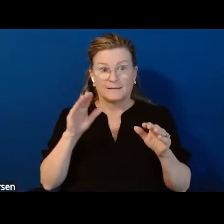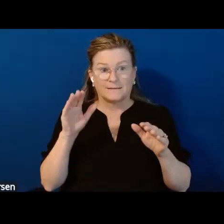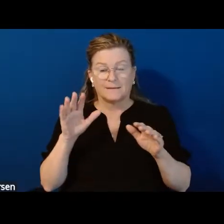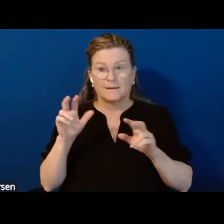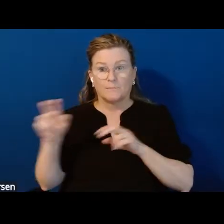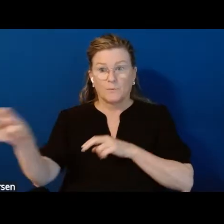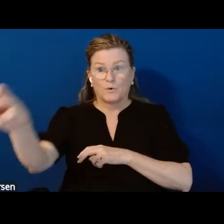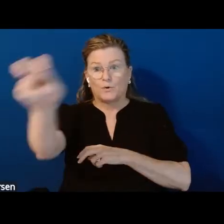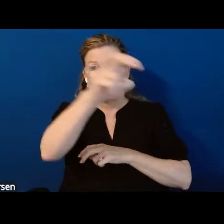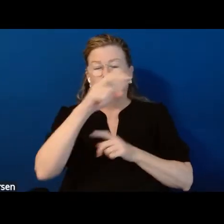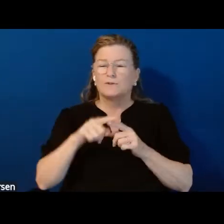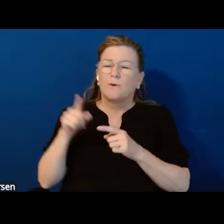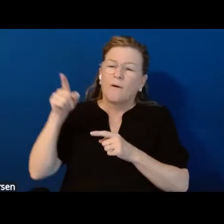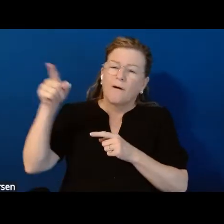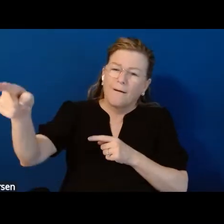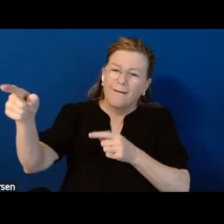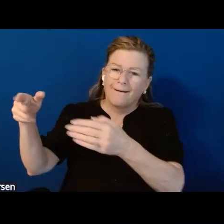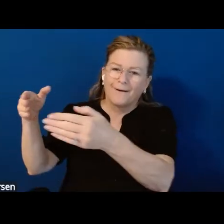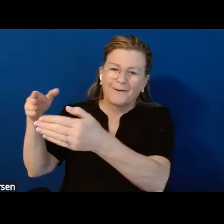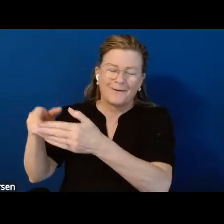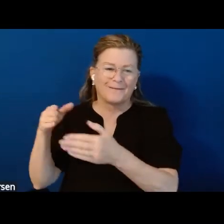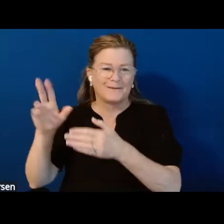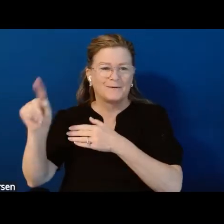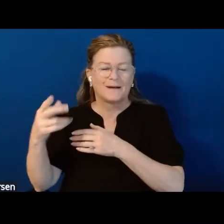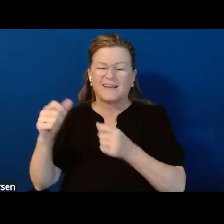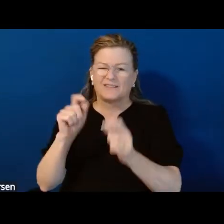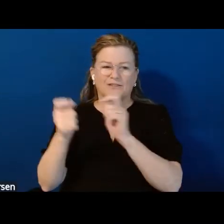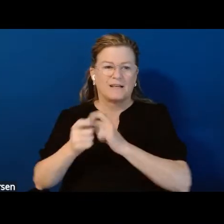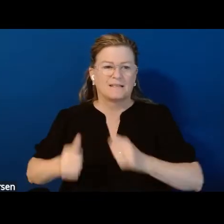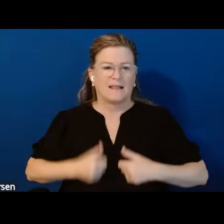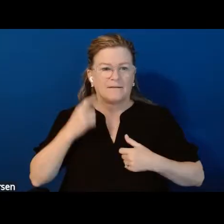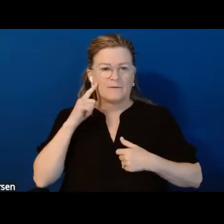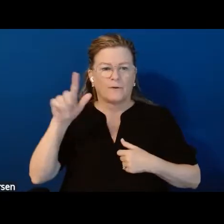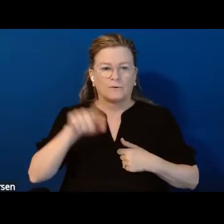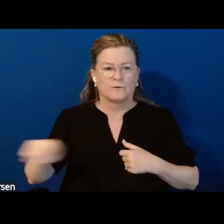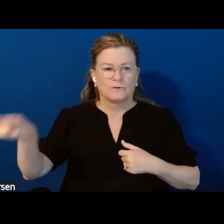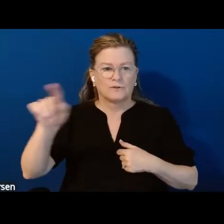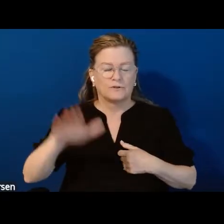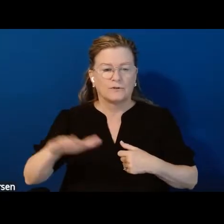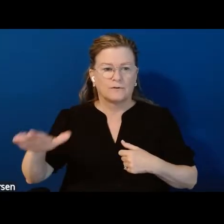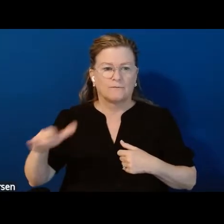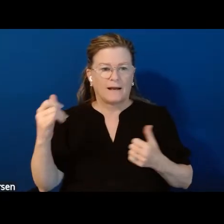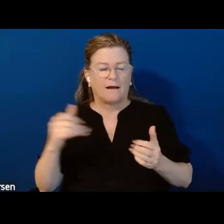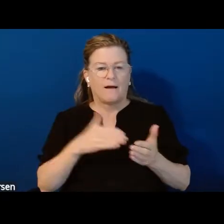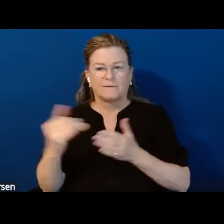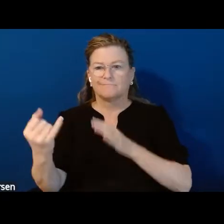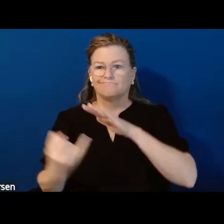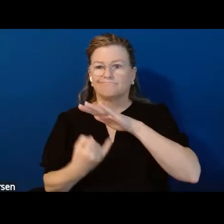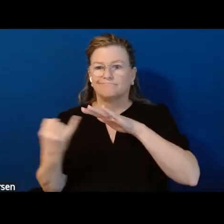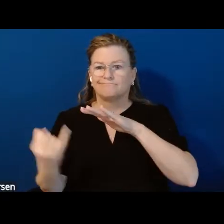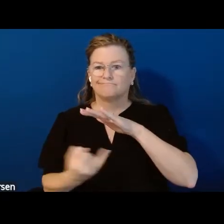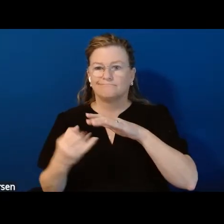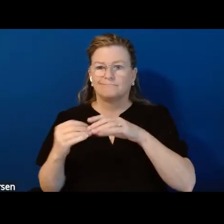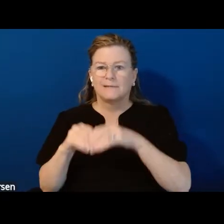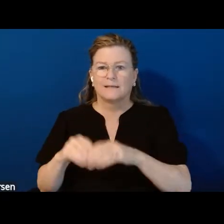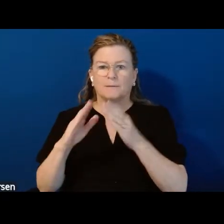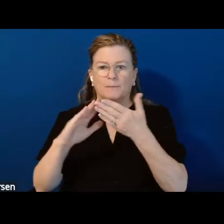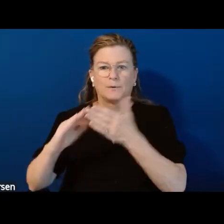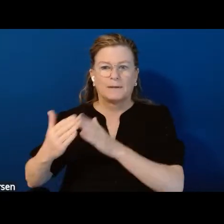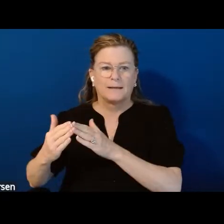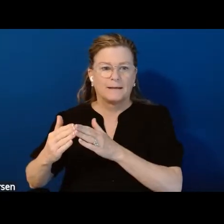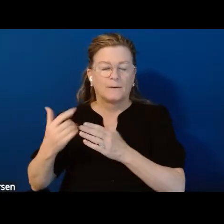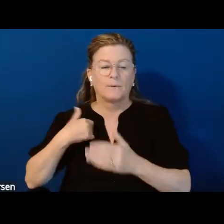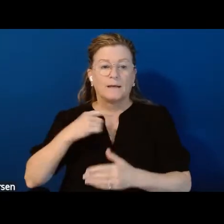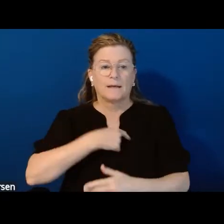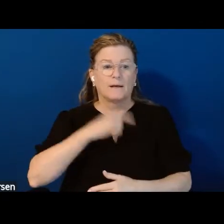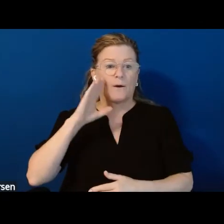those most remote corners of Utah, they can change the lives of those children who are so often isolated in their communities. And we know that